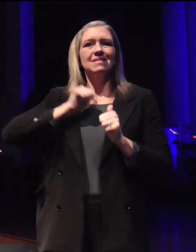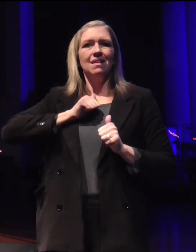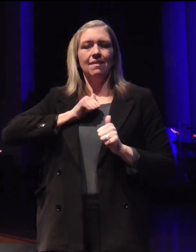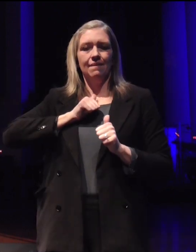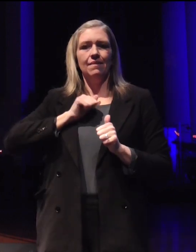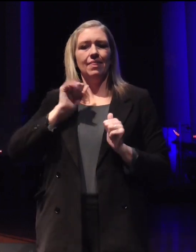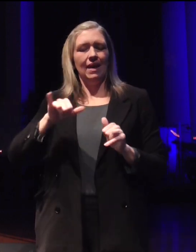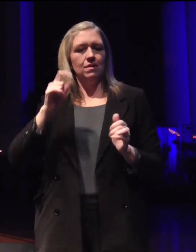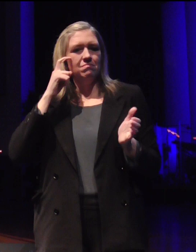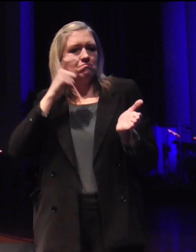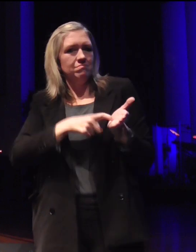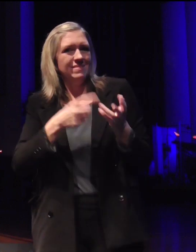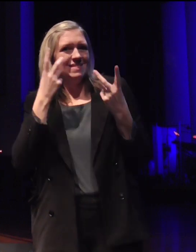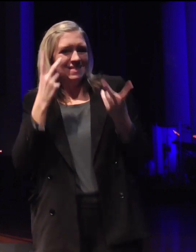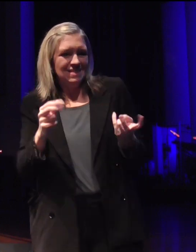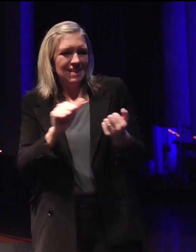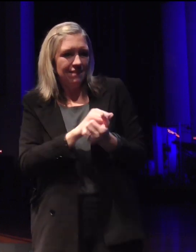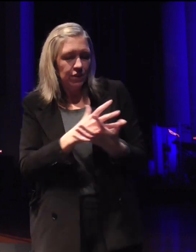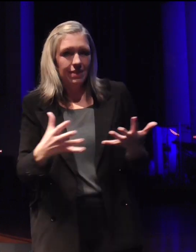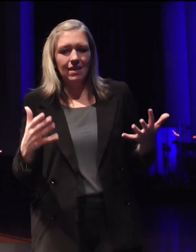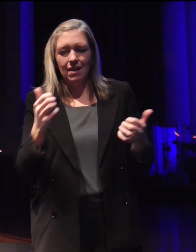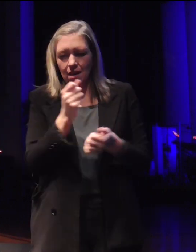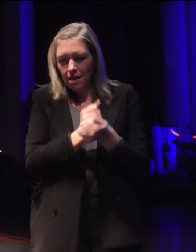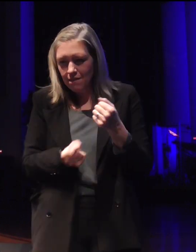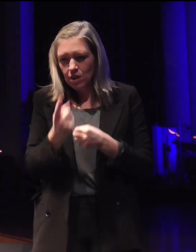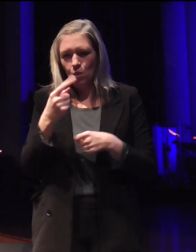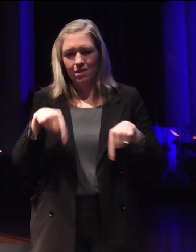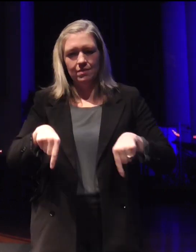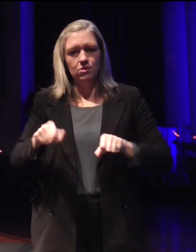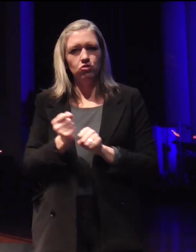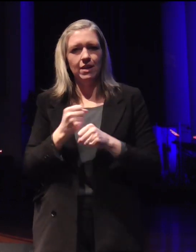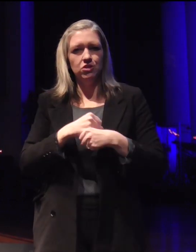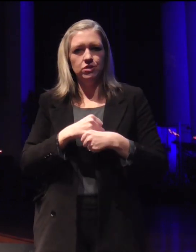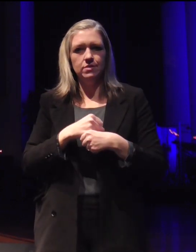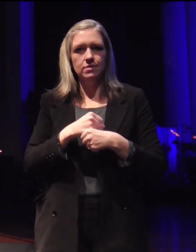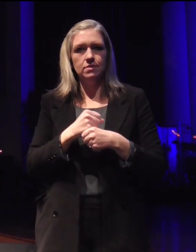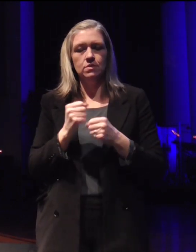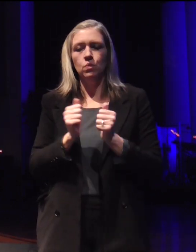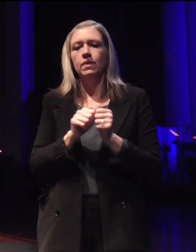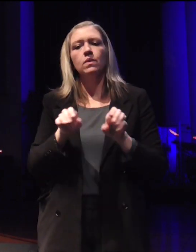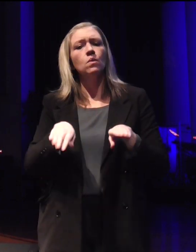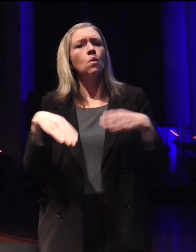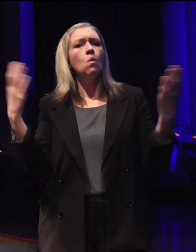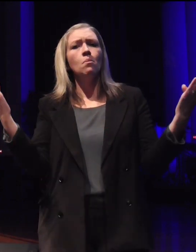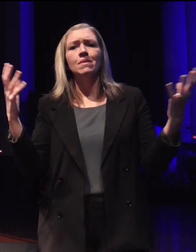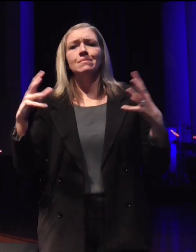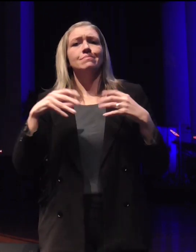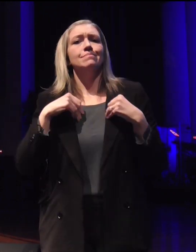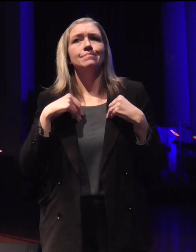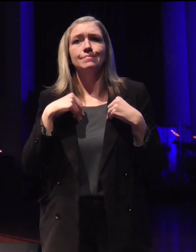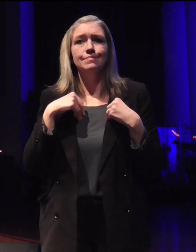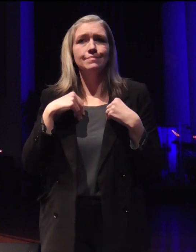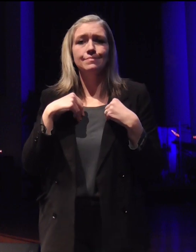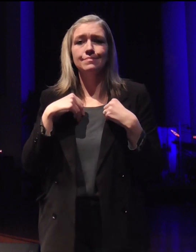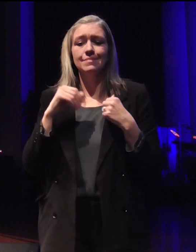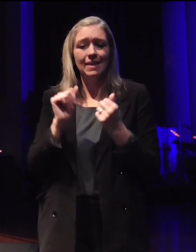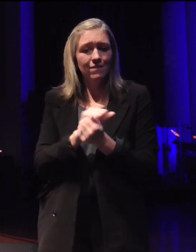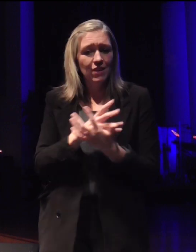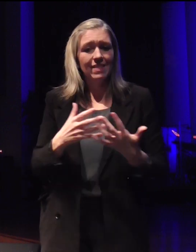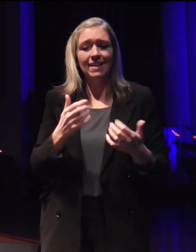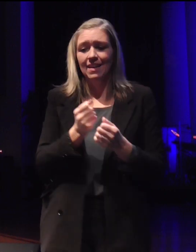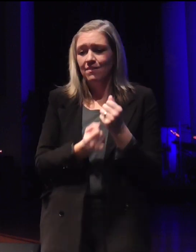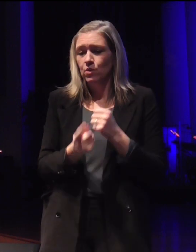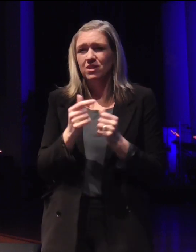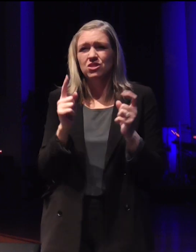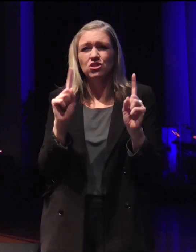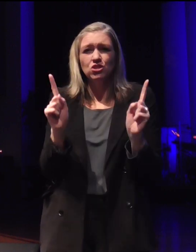witness to everything and everyone in creation, with open acceptance of everything and everyone just as